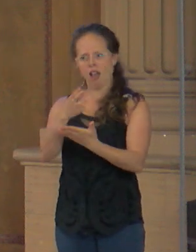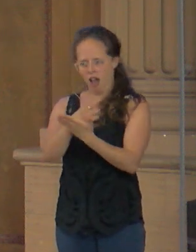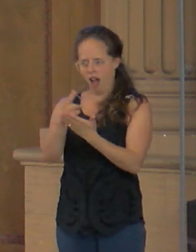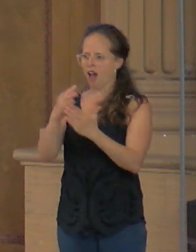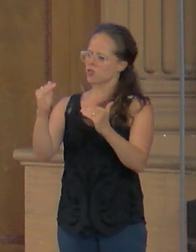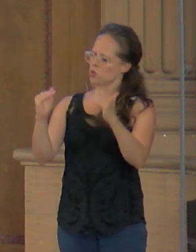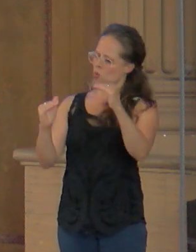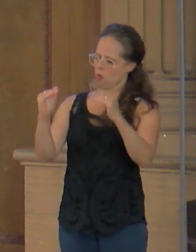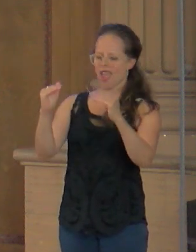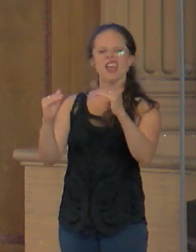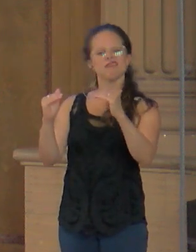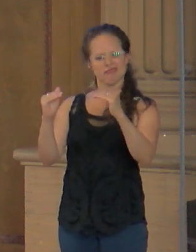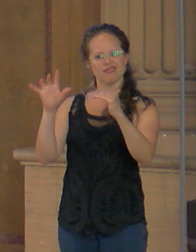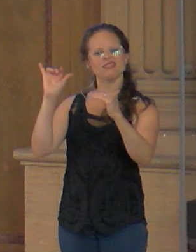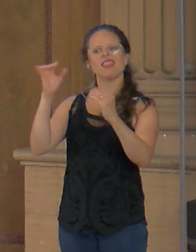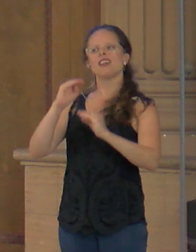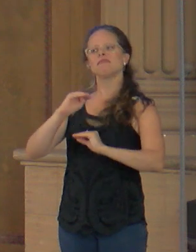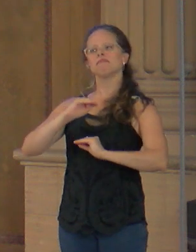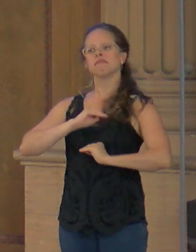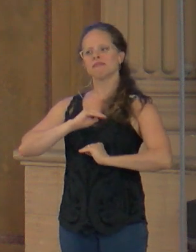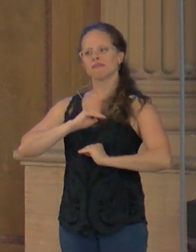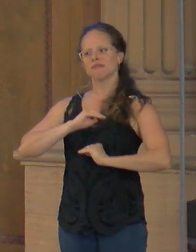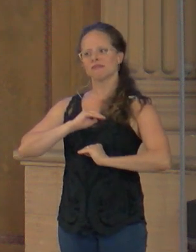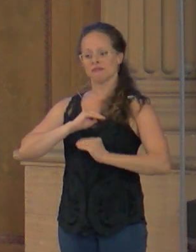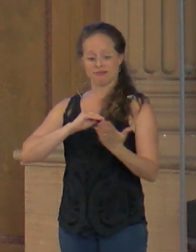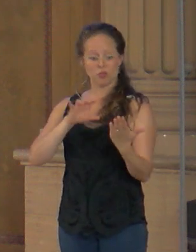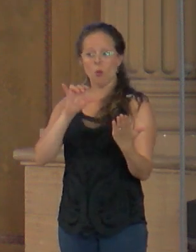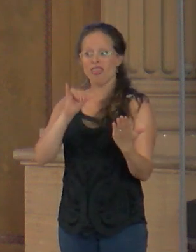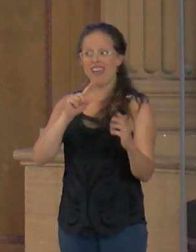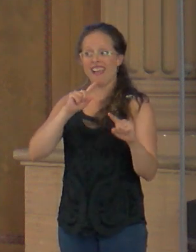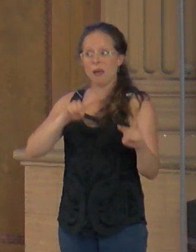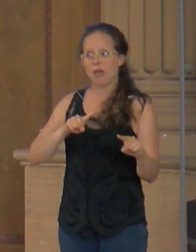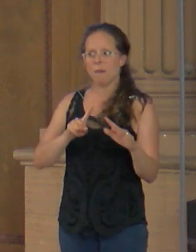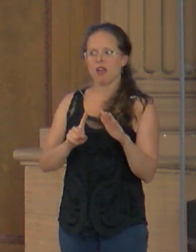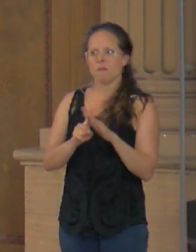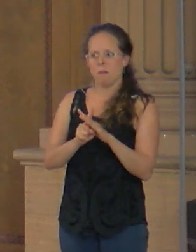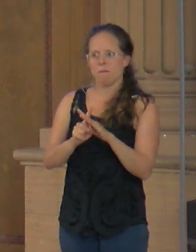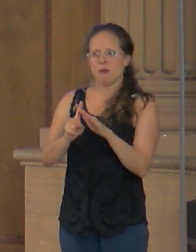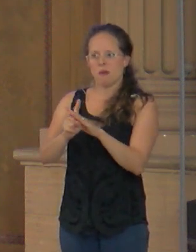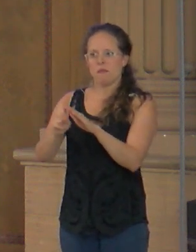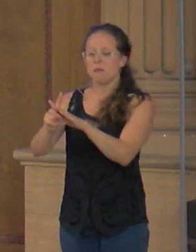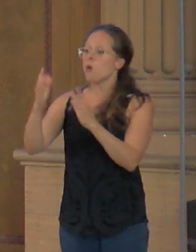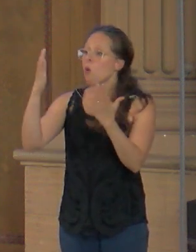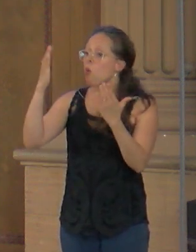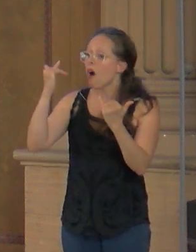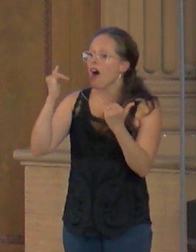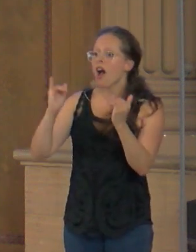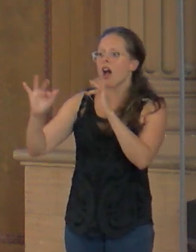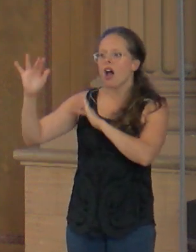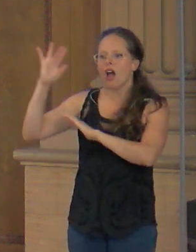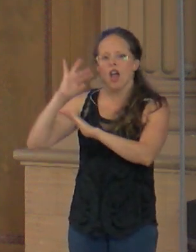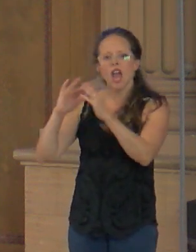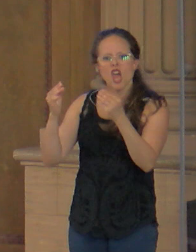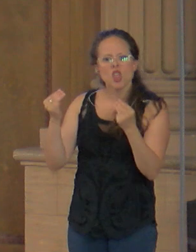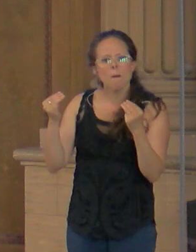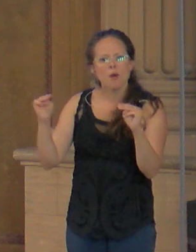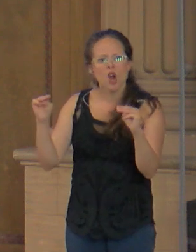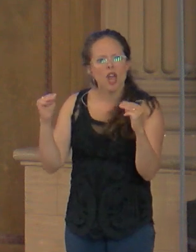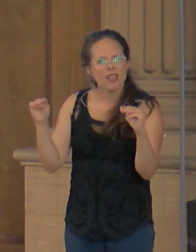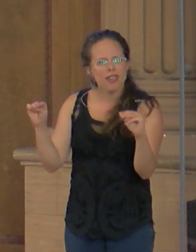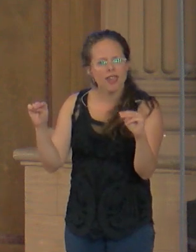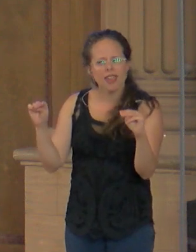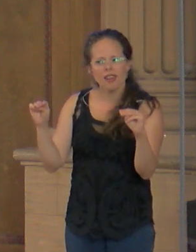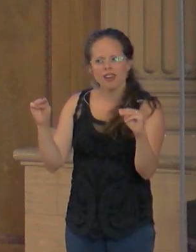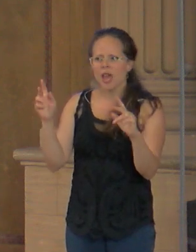you read through the Old Testament law, this kind of command comes up again and again. And this is because most of what they bought in the marketplace, they knew how much